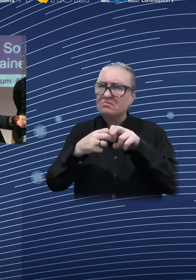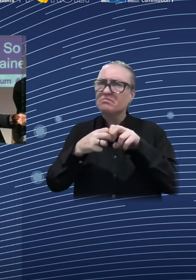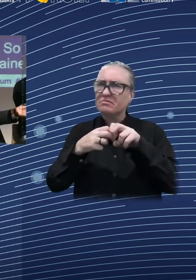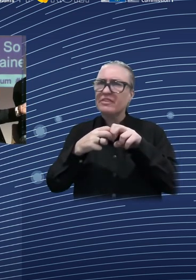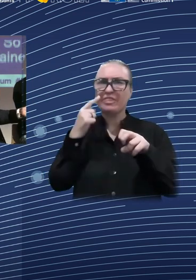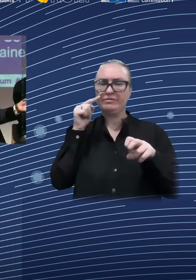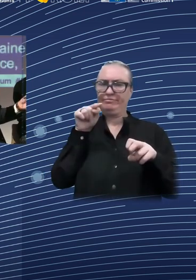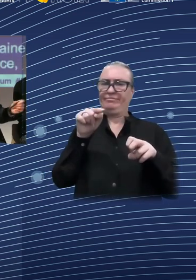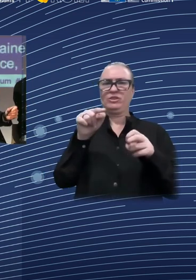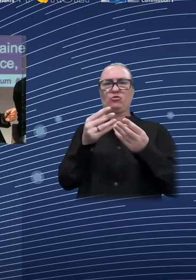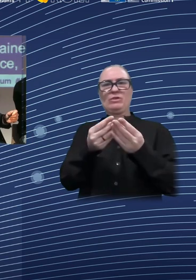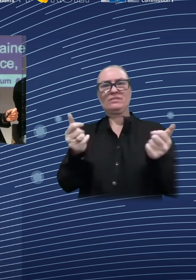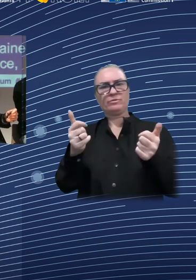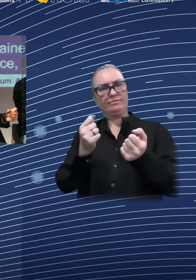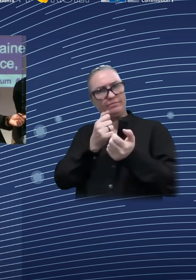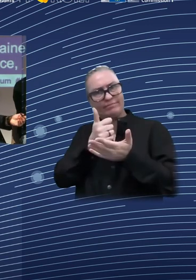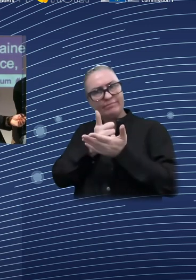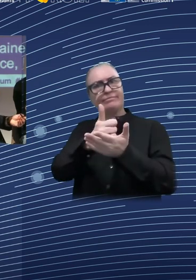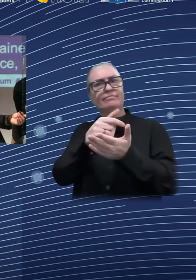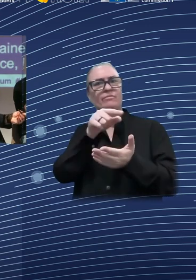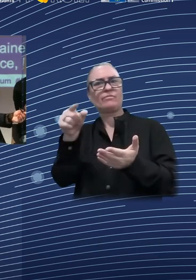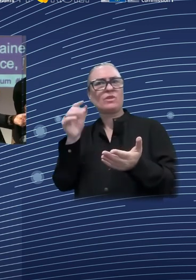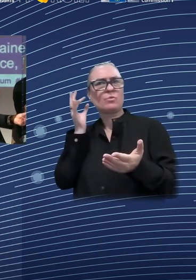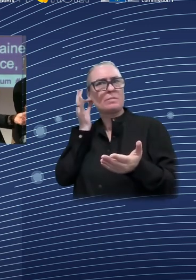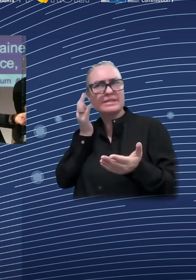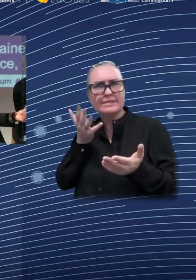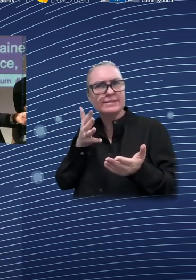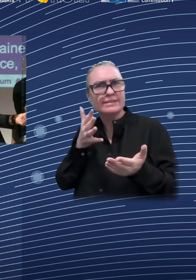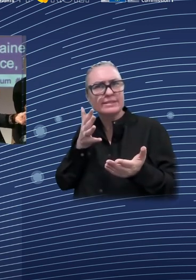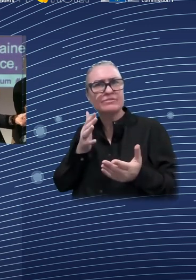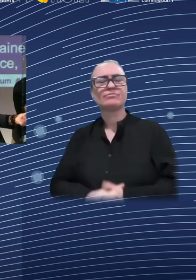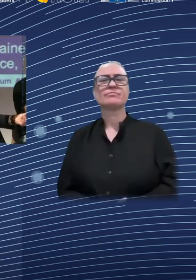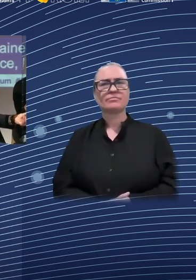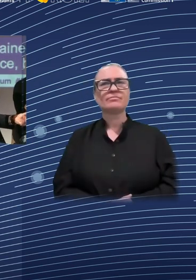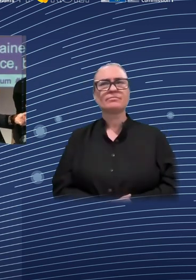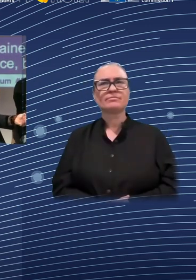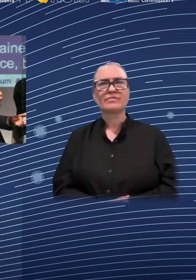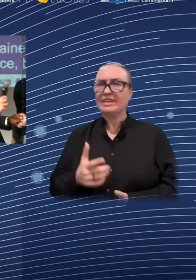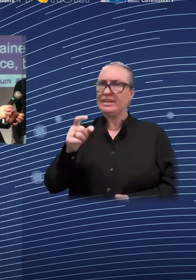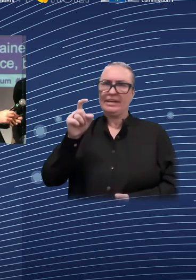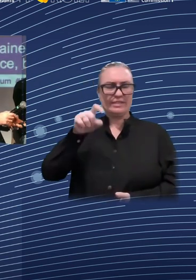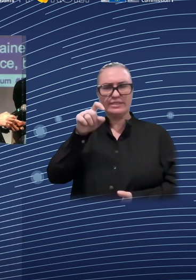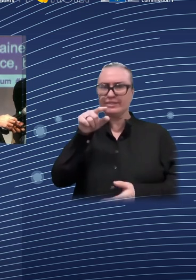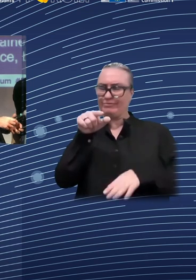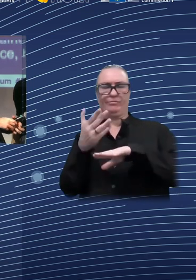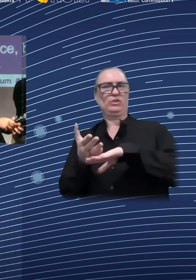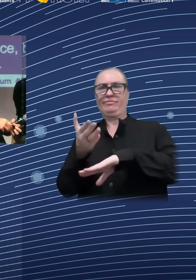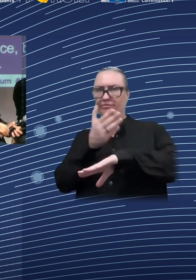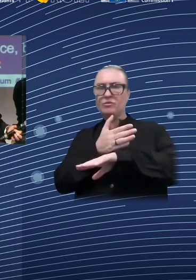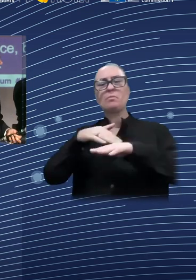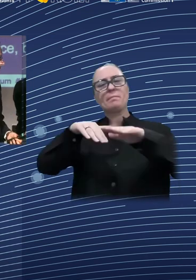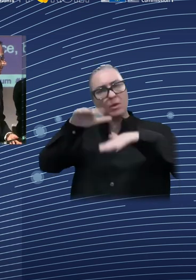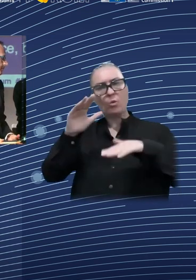mainstream those if we're going to get anywhere close to a 50-50 split on gender within STEM by 2030. Yes, I